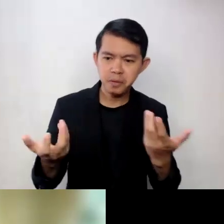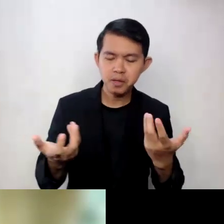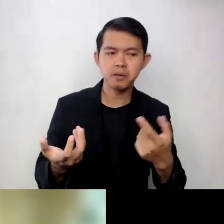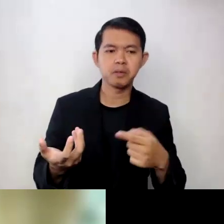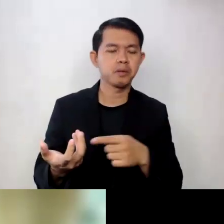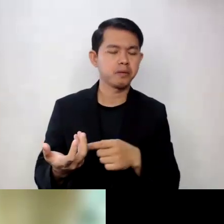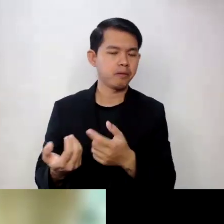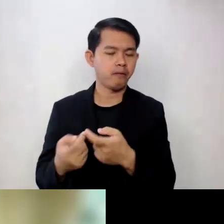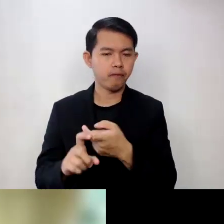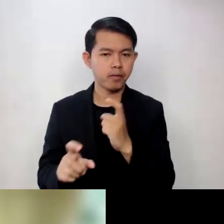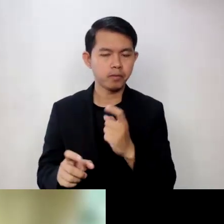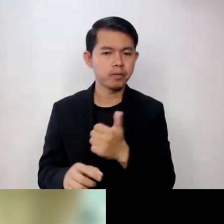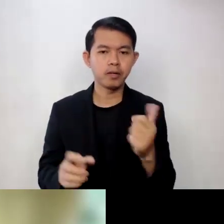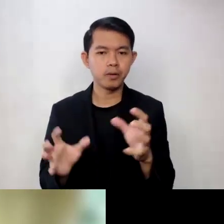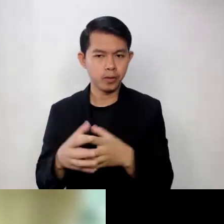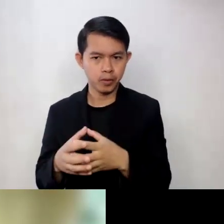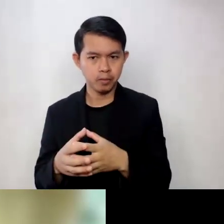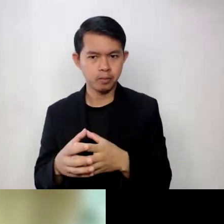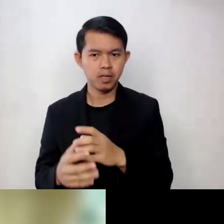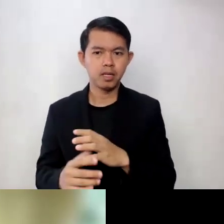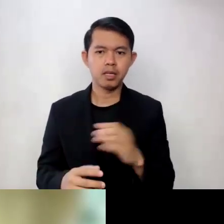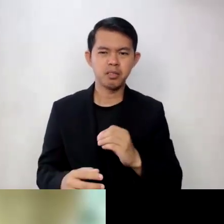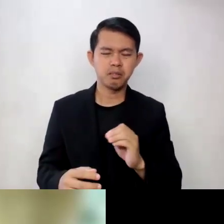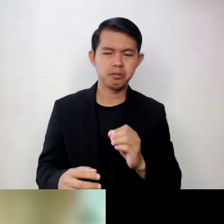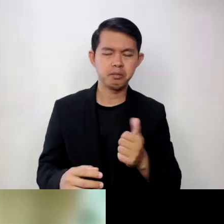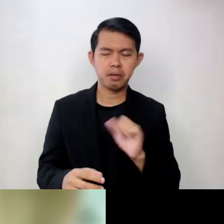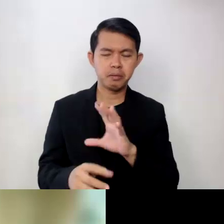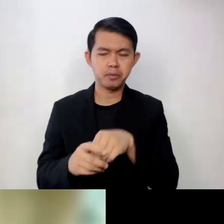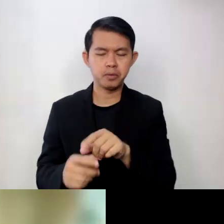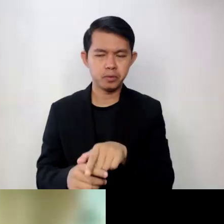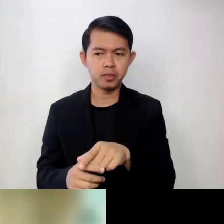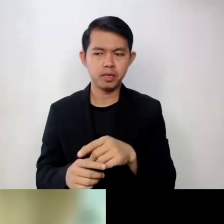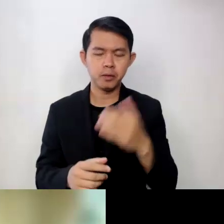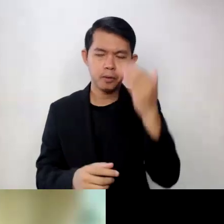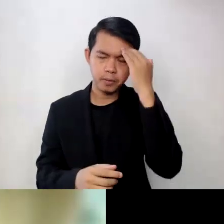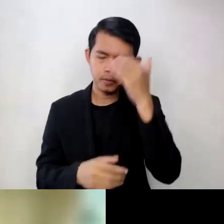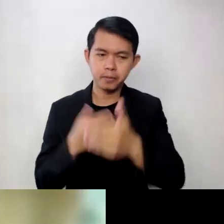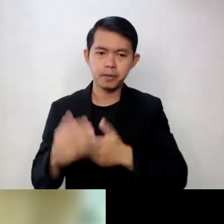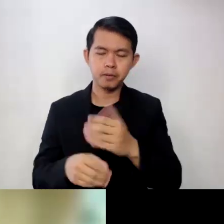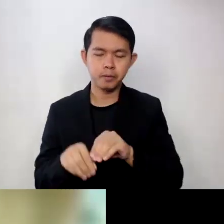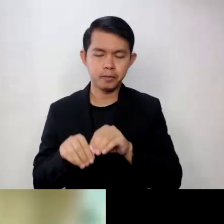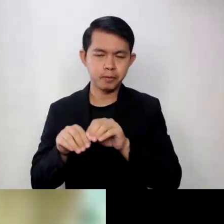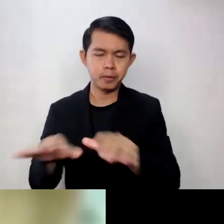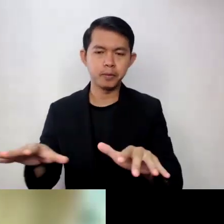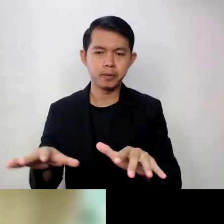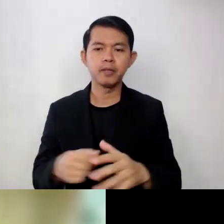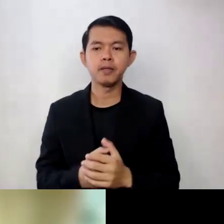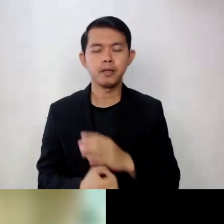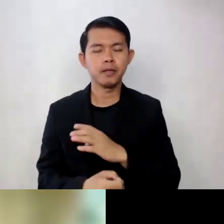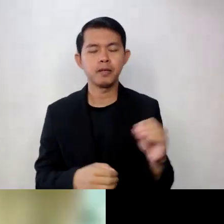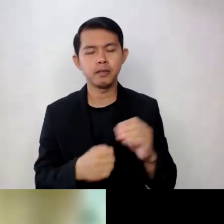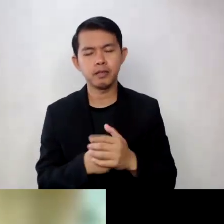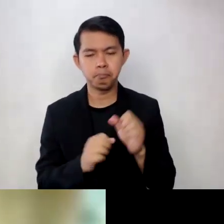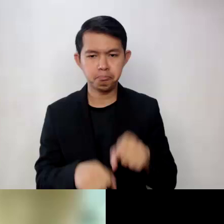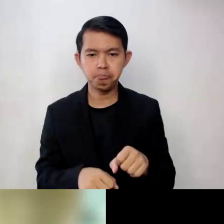to participate in the knowledge production process and co-produce knowledge na relevant and meaningful para